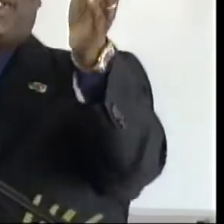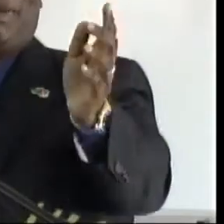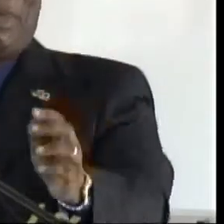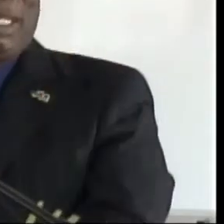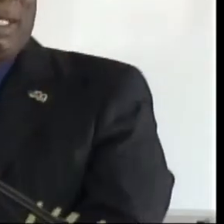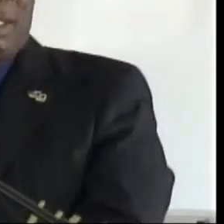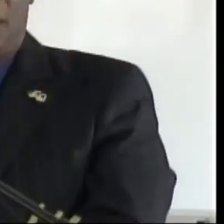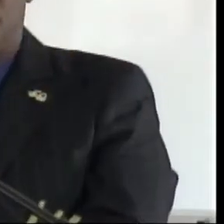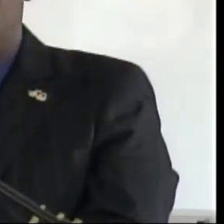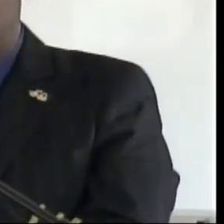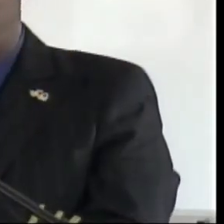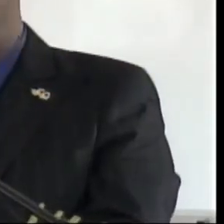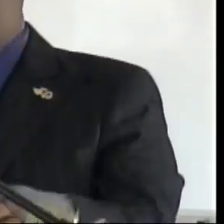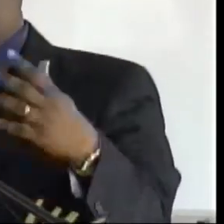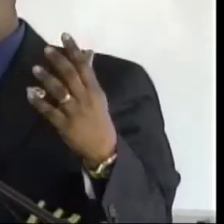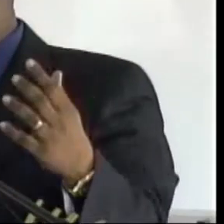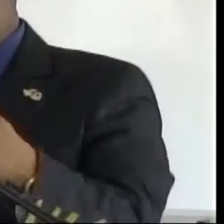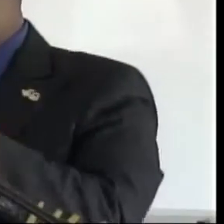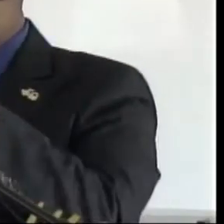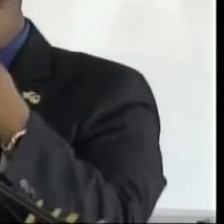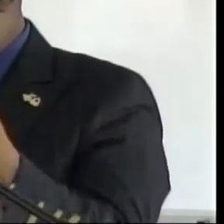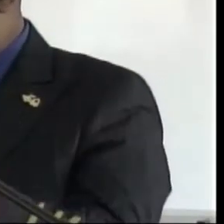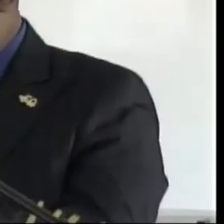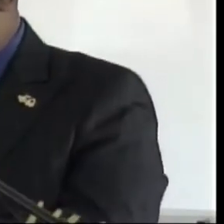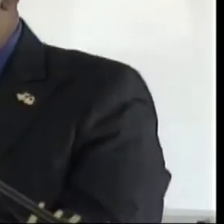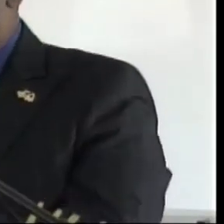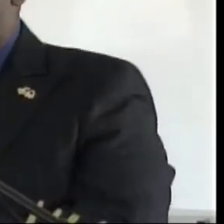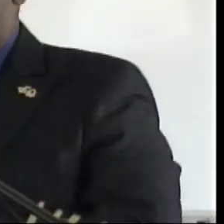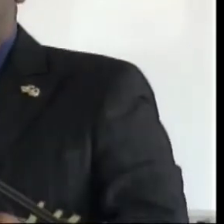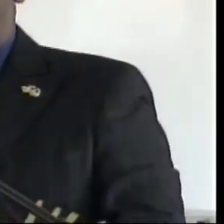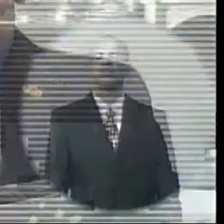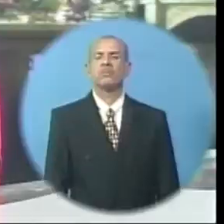without giving him some money. Or person, let me change the person.